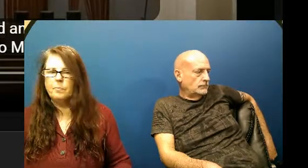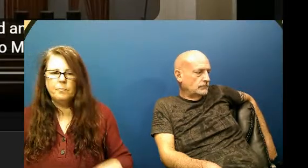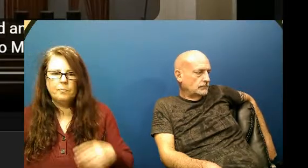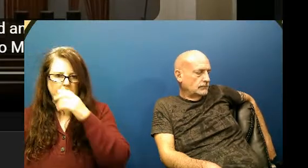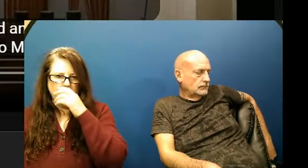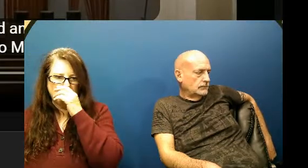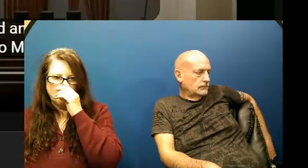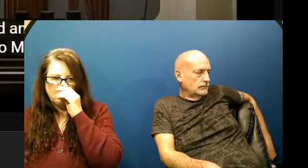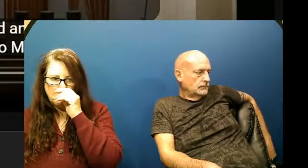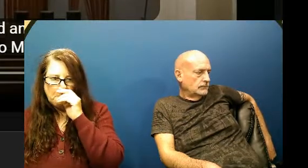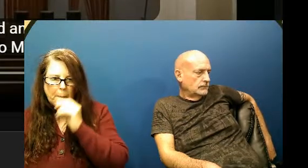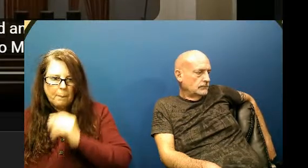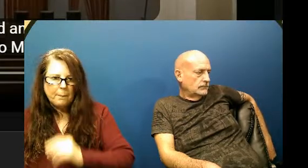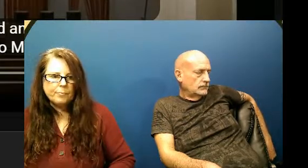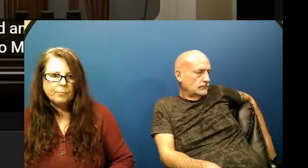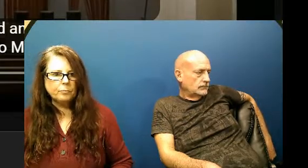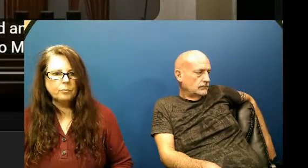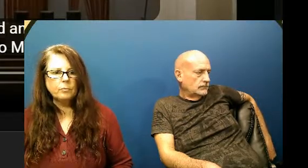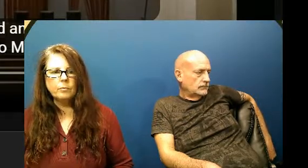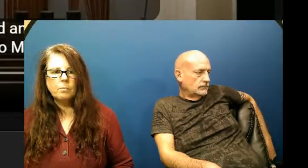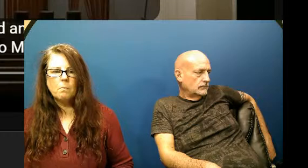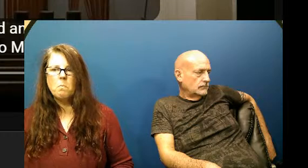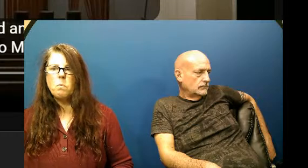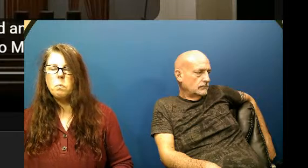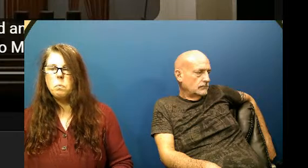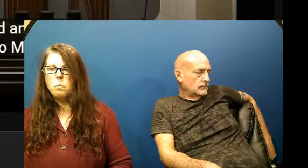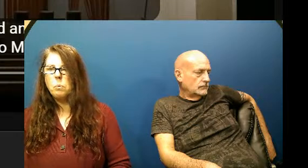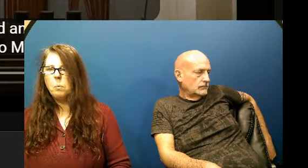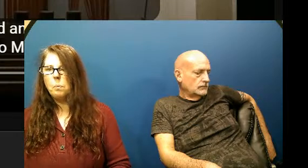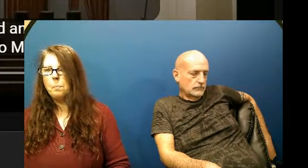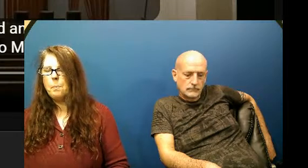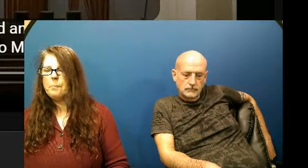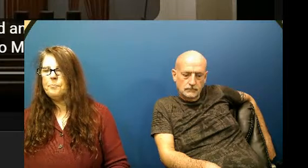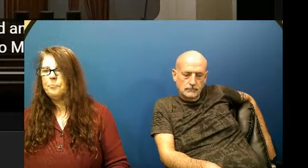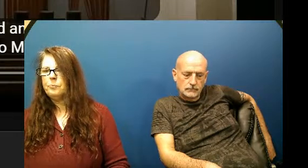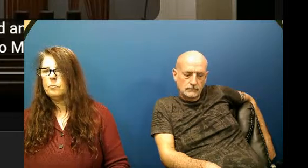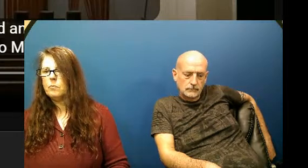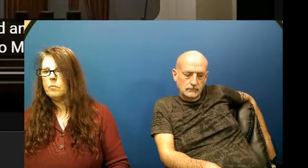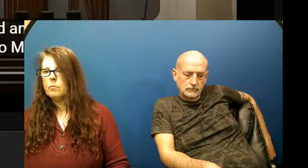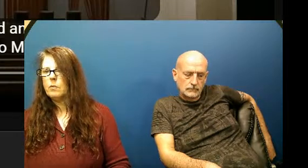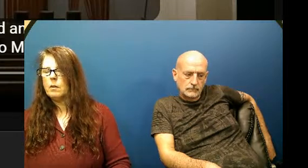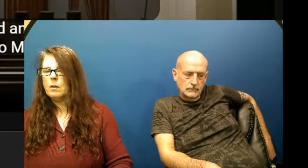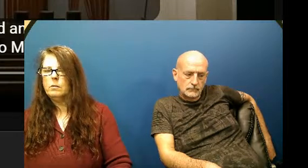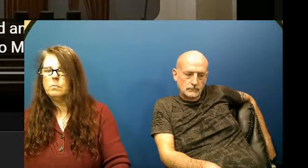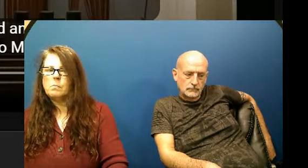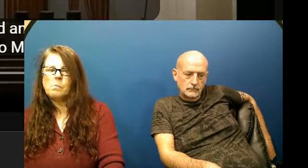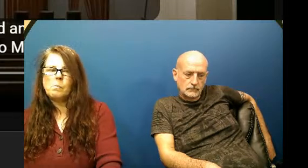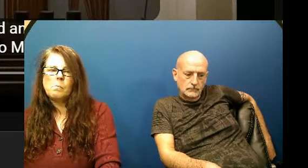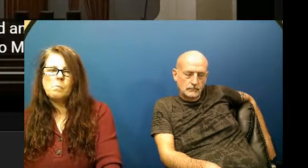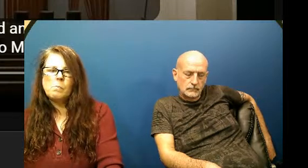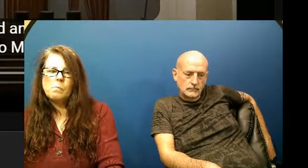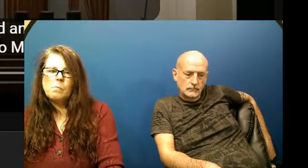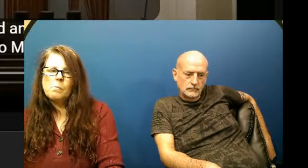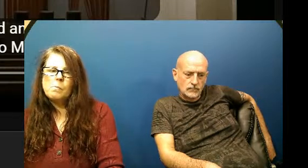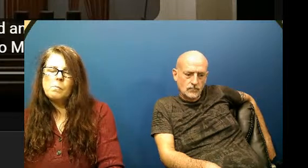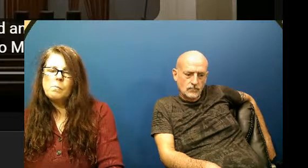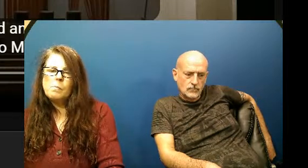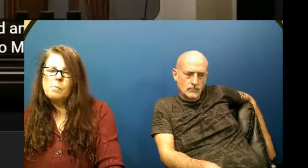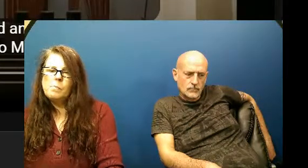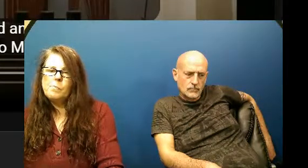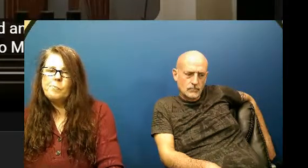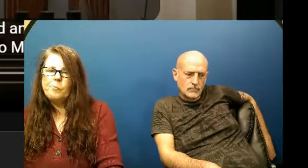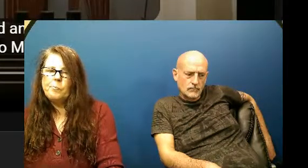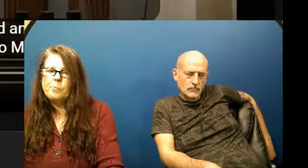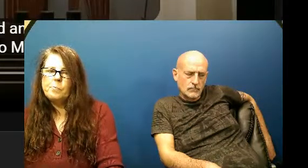of the creators. I don't mean to diminish Mr. Francisco's arguments on behalf of the company and ByteDance, but the core speech in front of you in